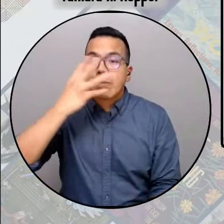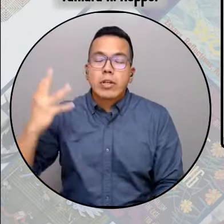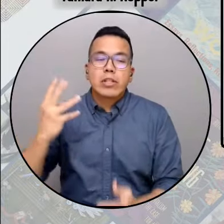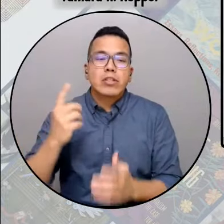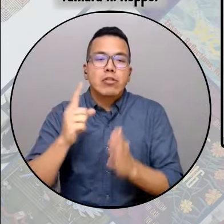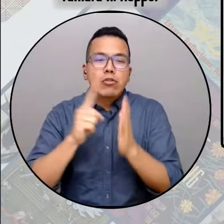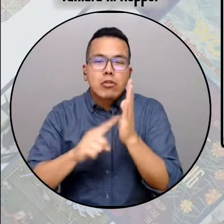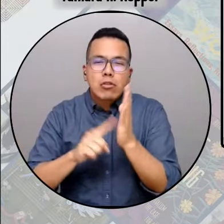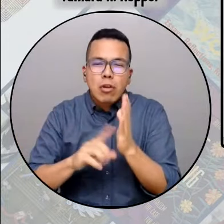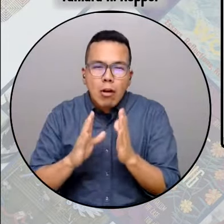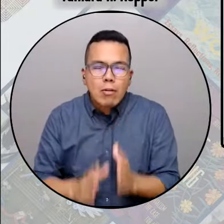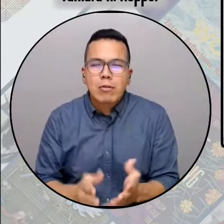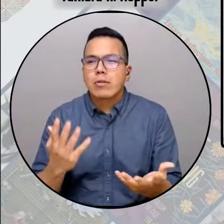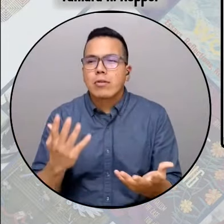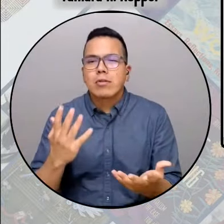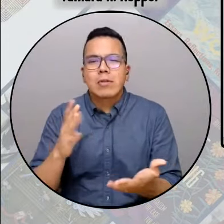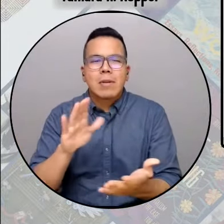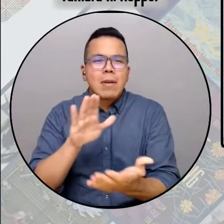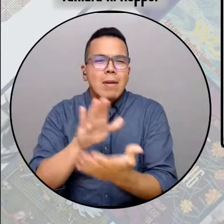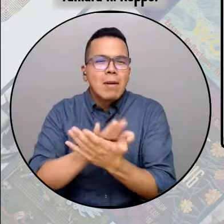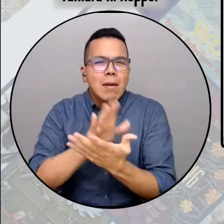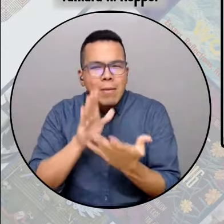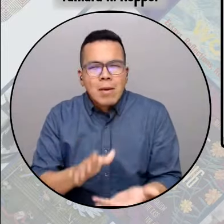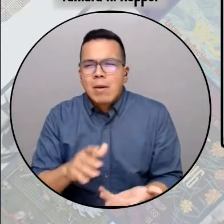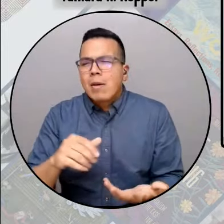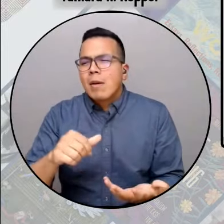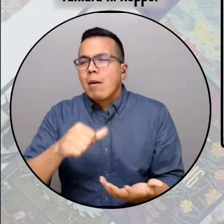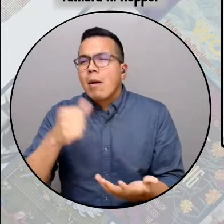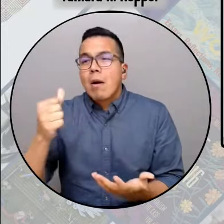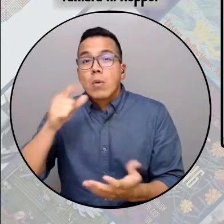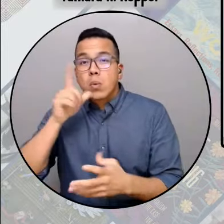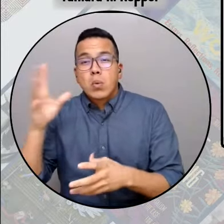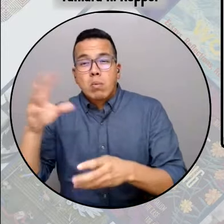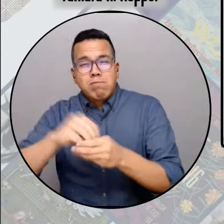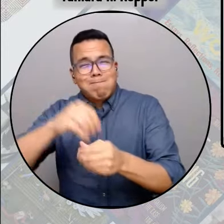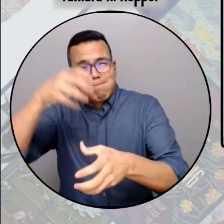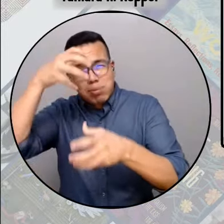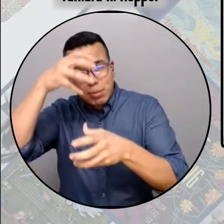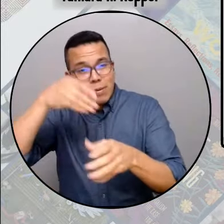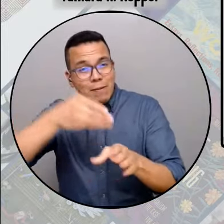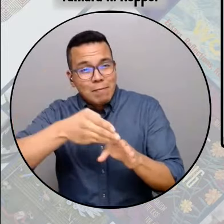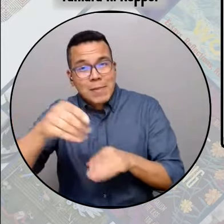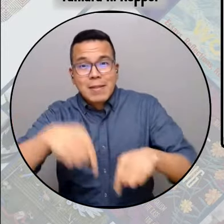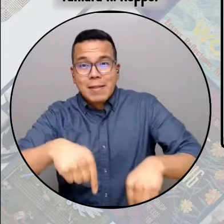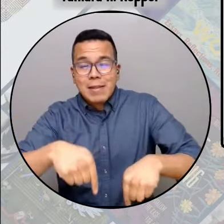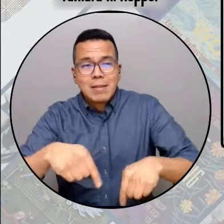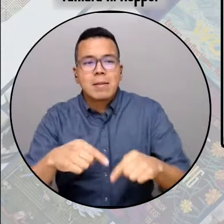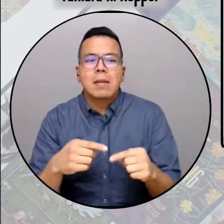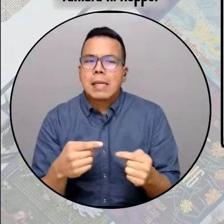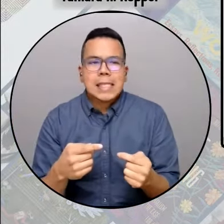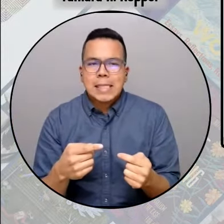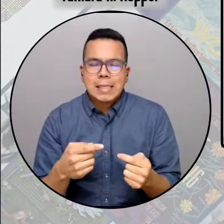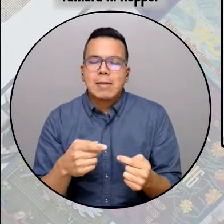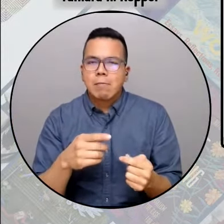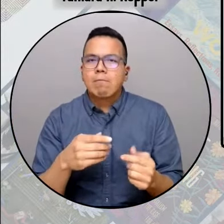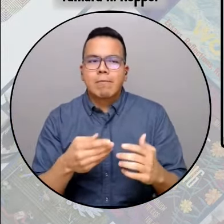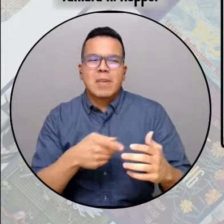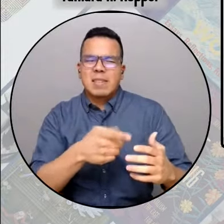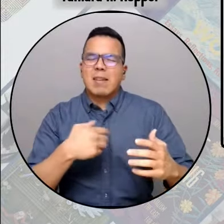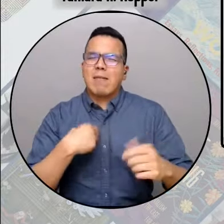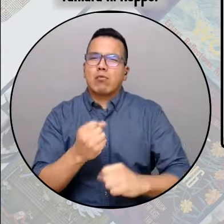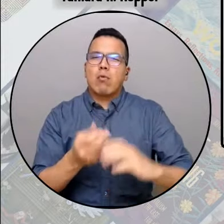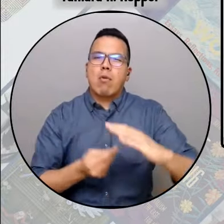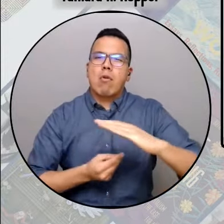activists recognize that the immigration system from the past to the present is extremely racist and, you